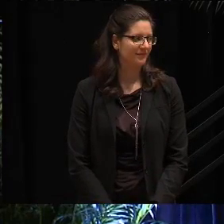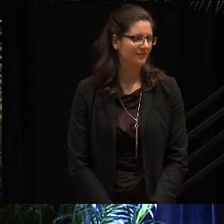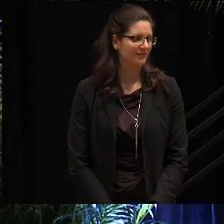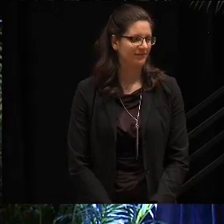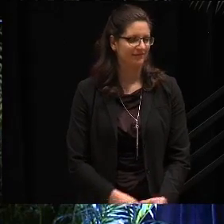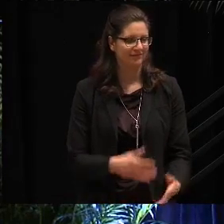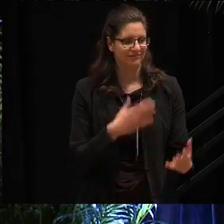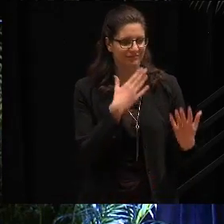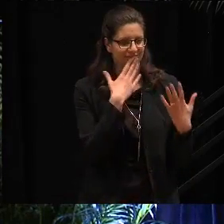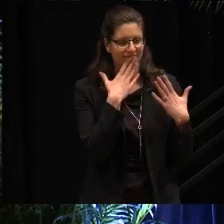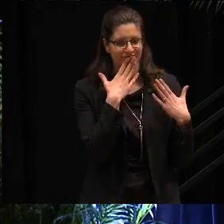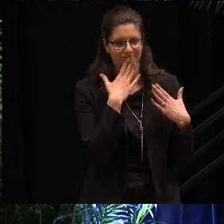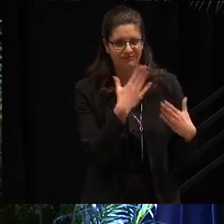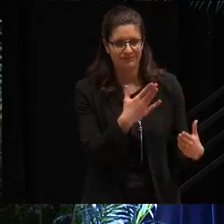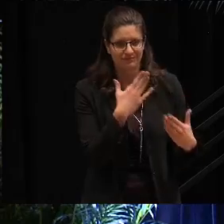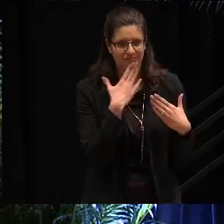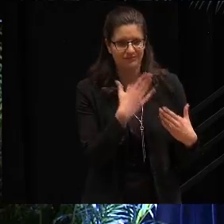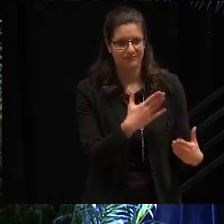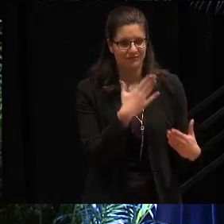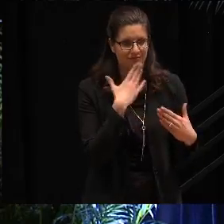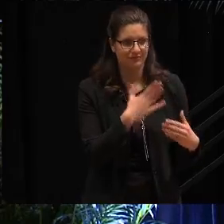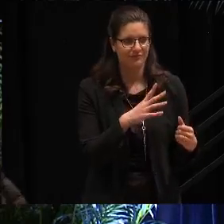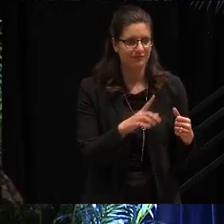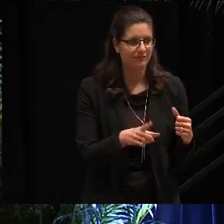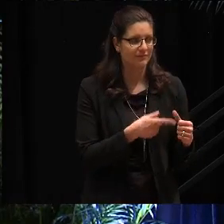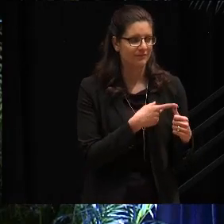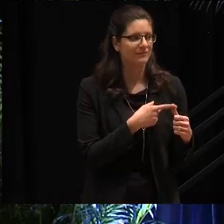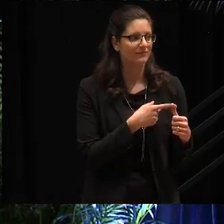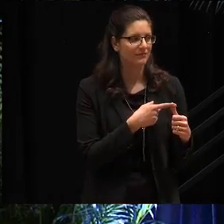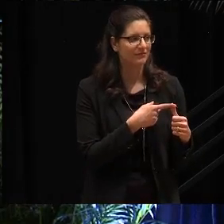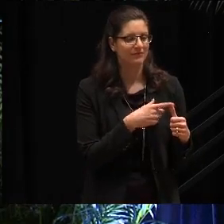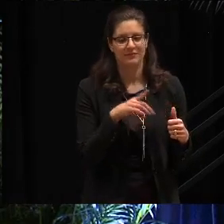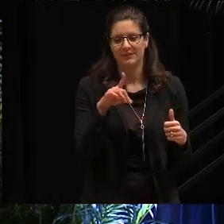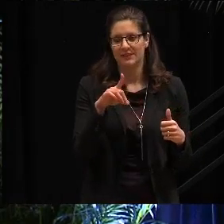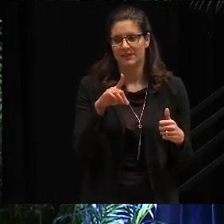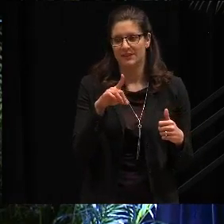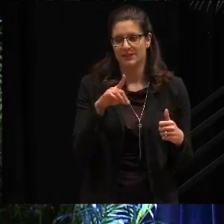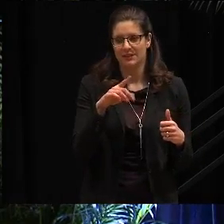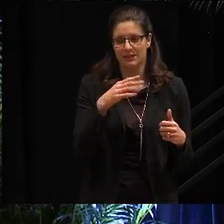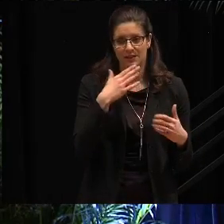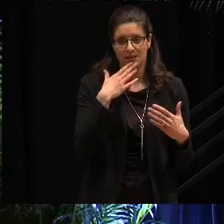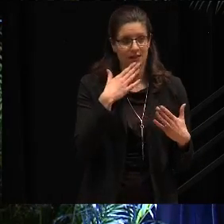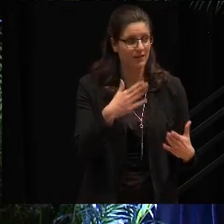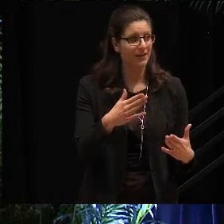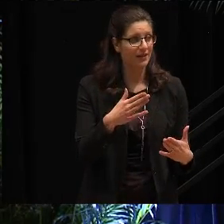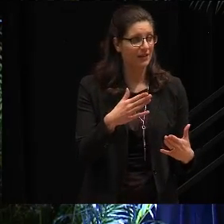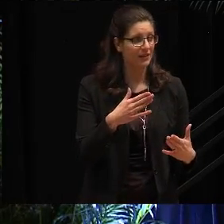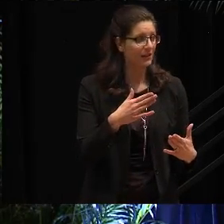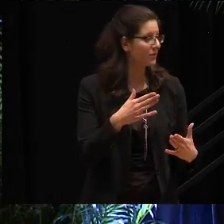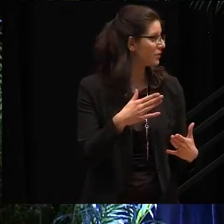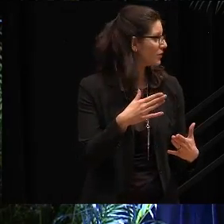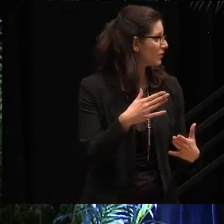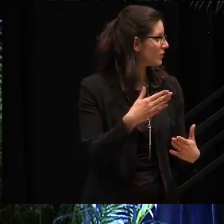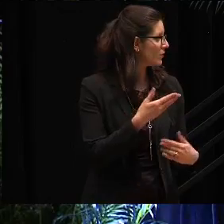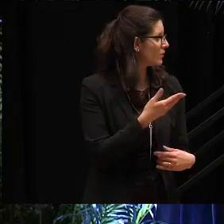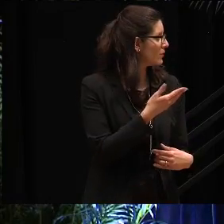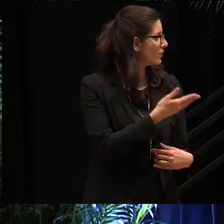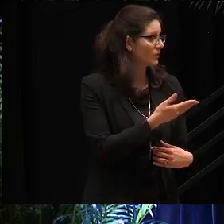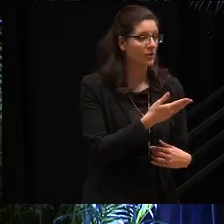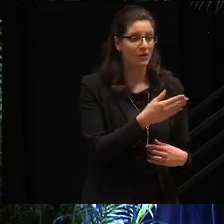Thank you. First, I'd like to thank Devin here, who taught me in 2008